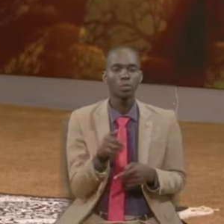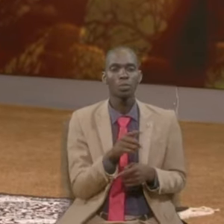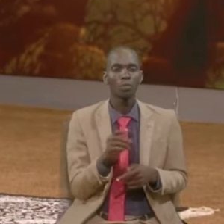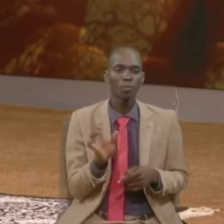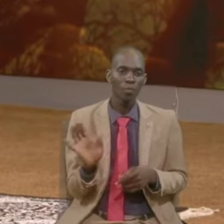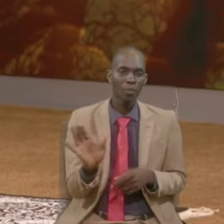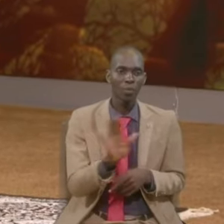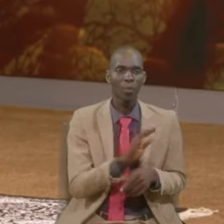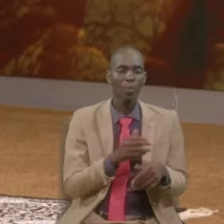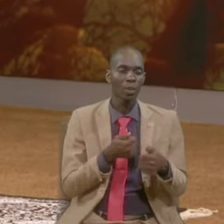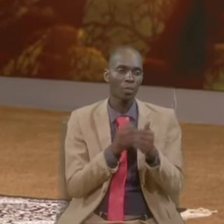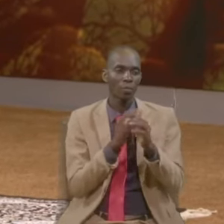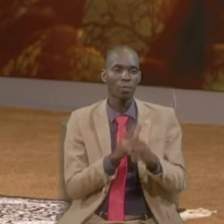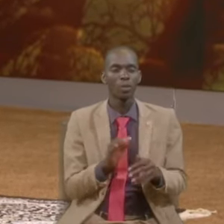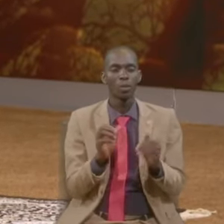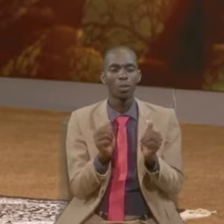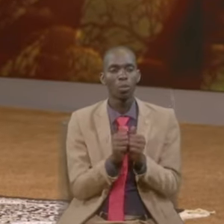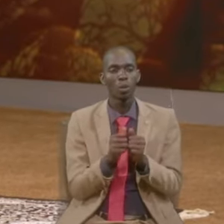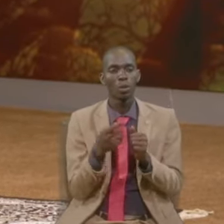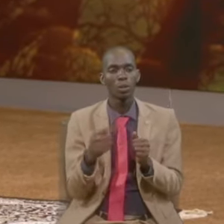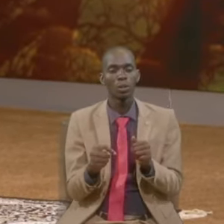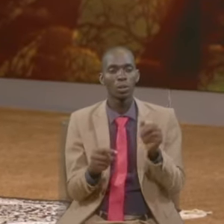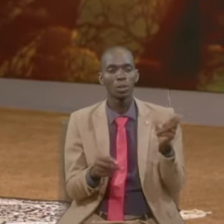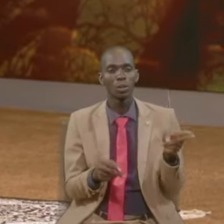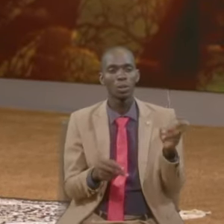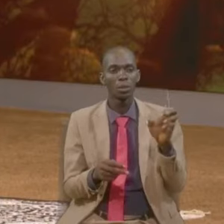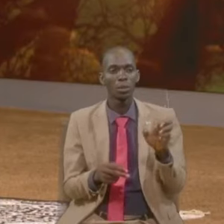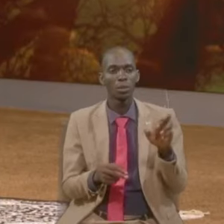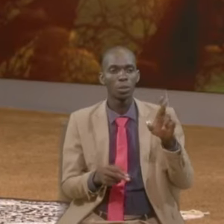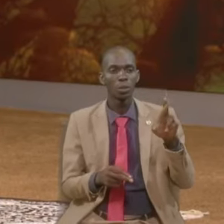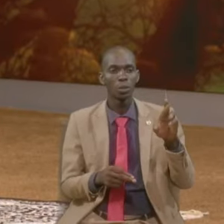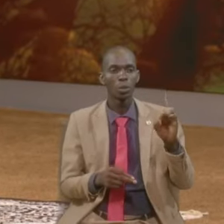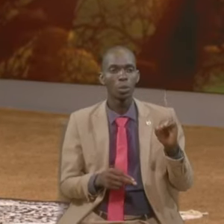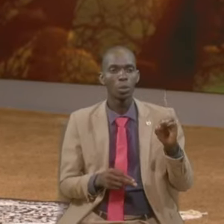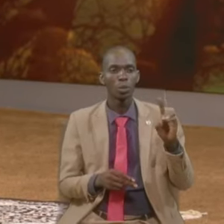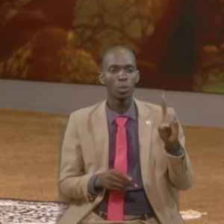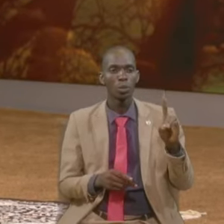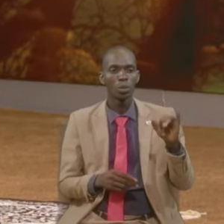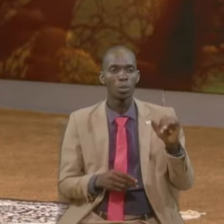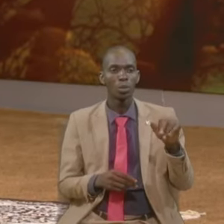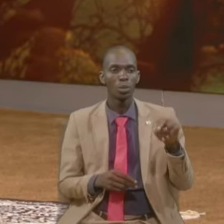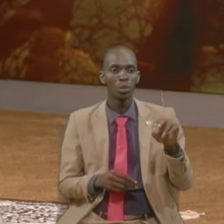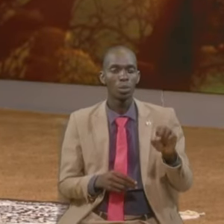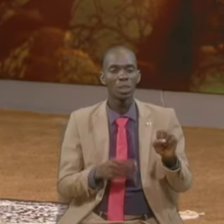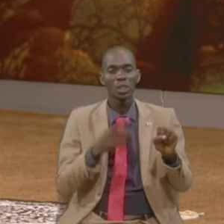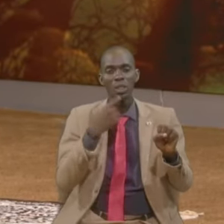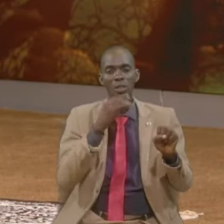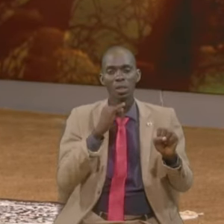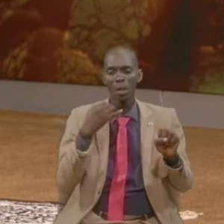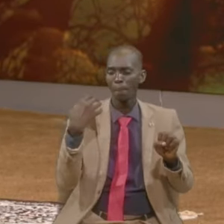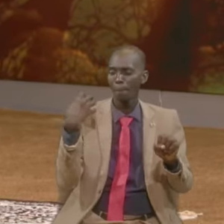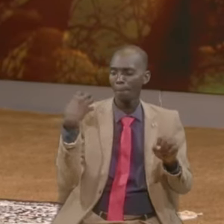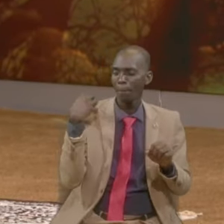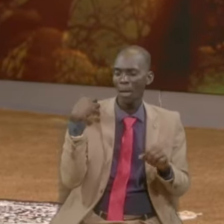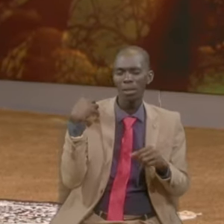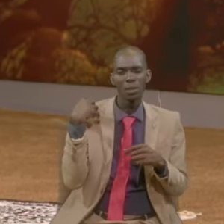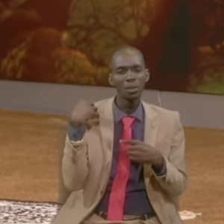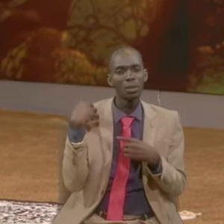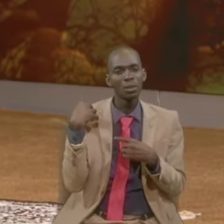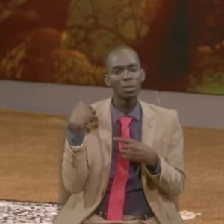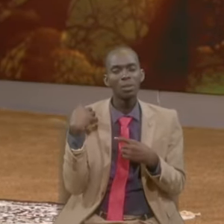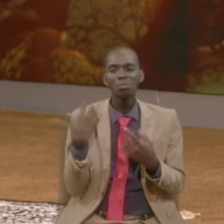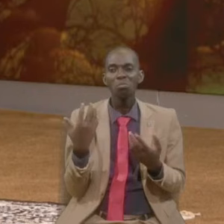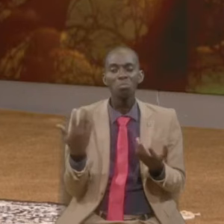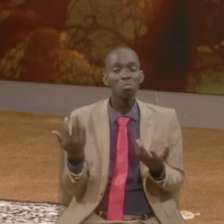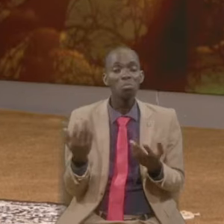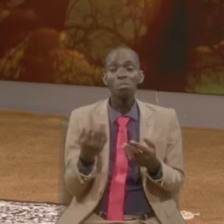their disciples, with the Herodians, saying, Master, they don't mind what good